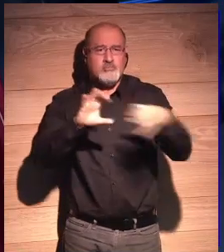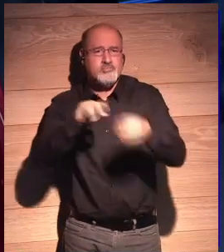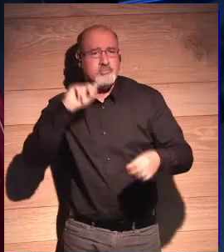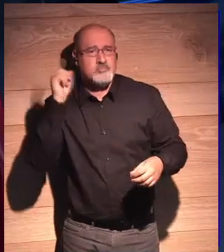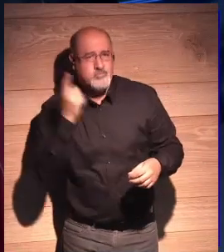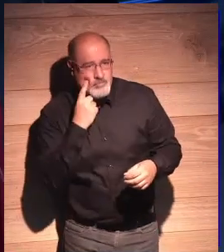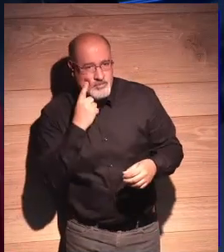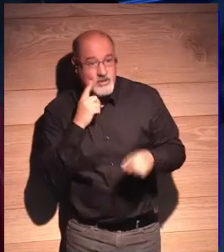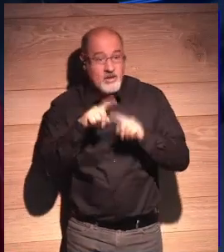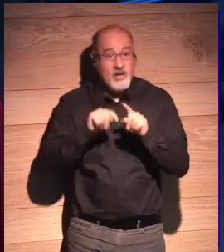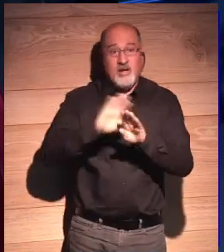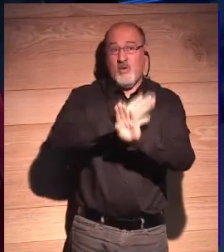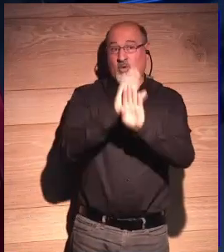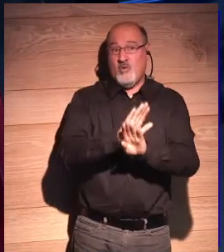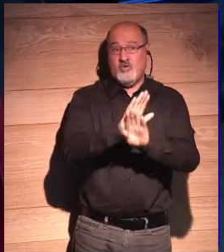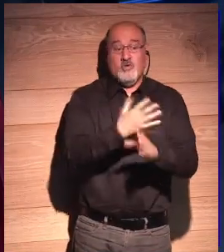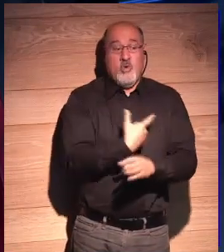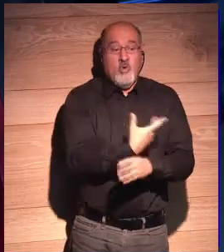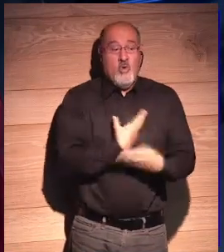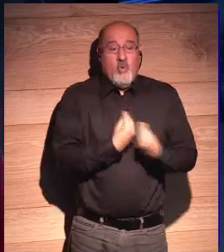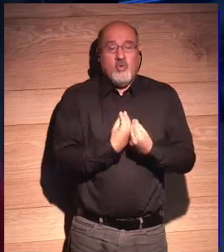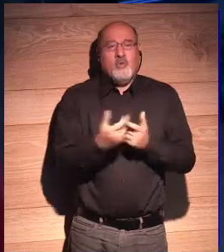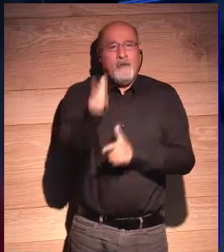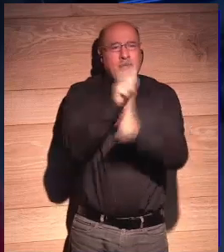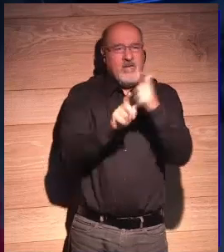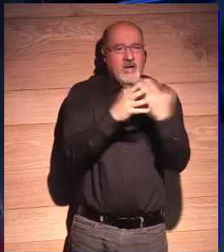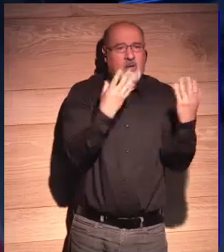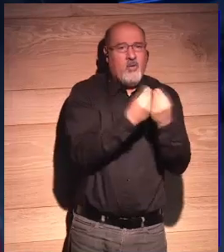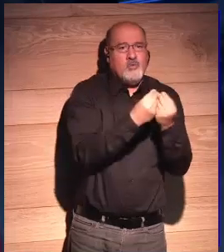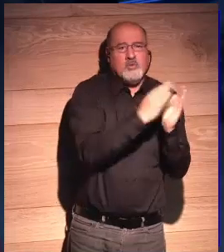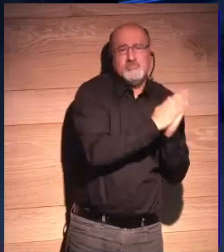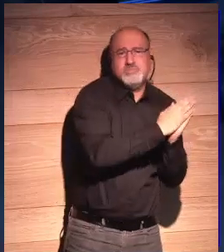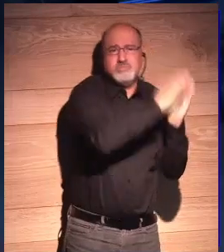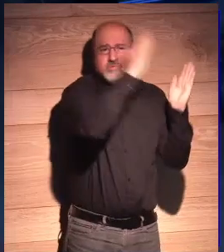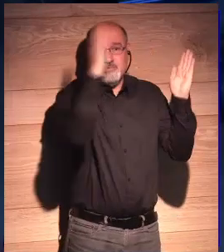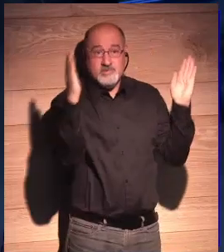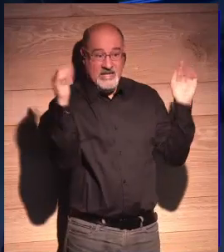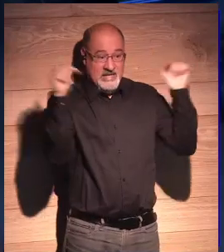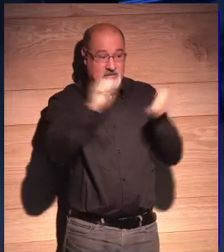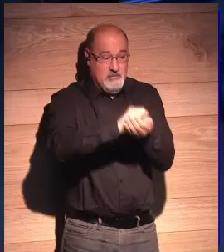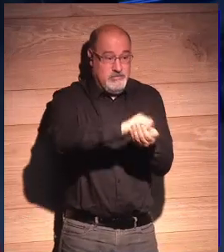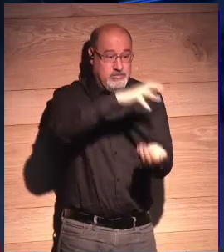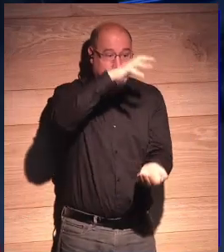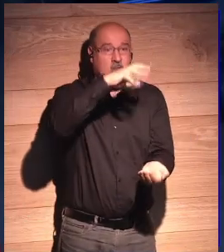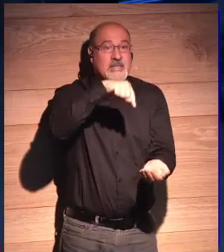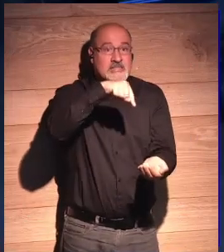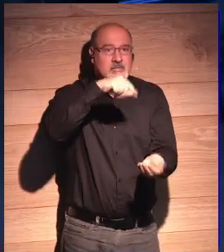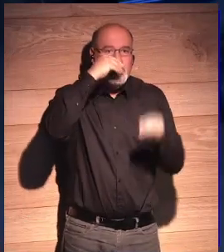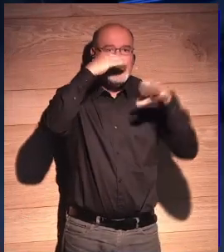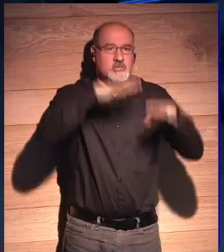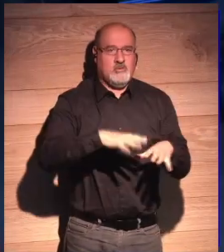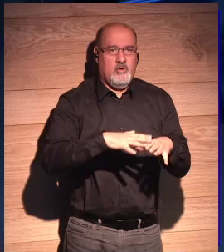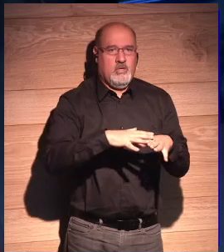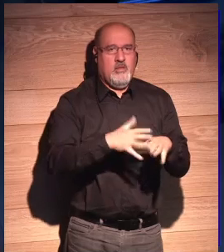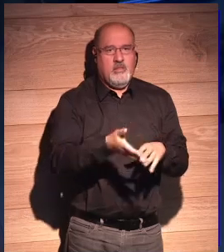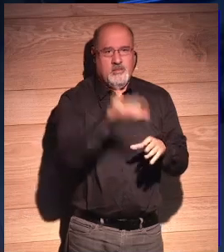journey together as we've made this story, and I feel like I love them and I appreciate them in all their